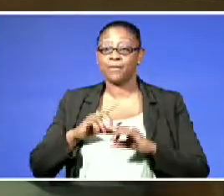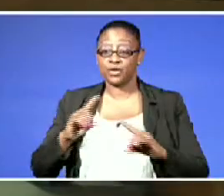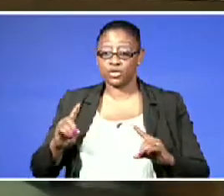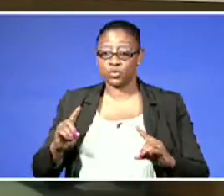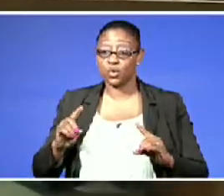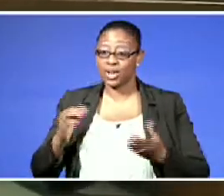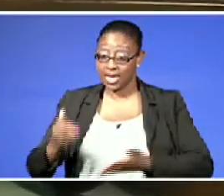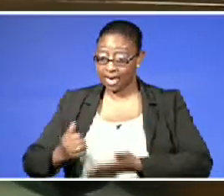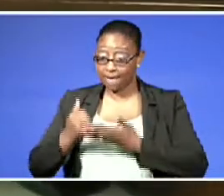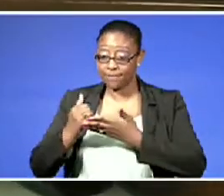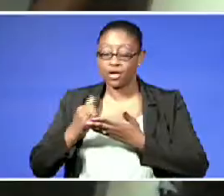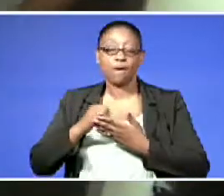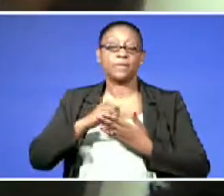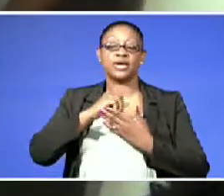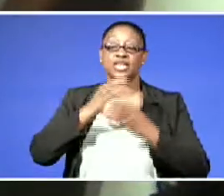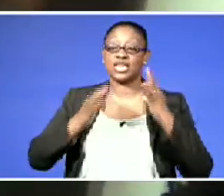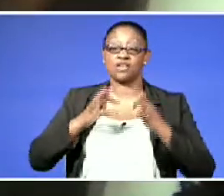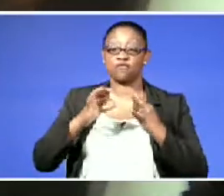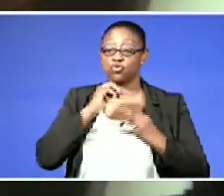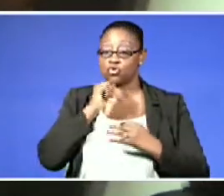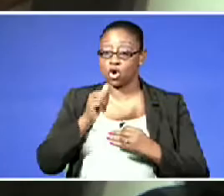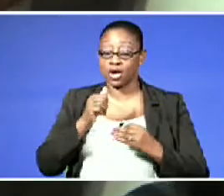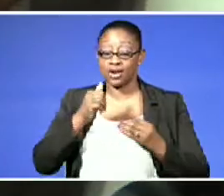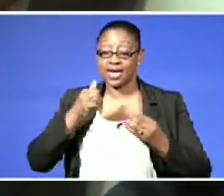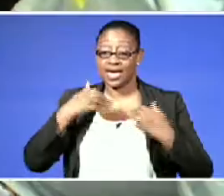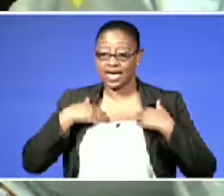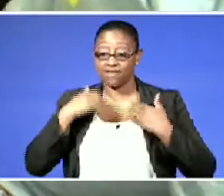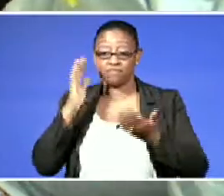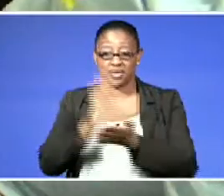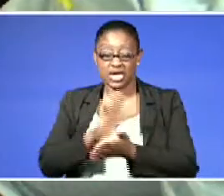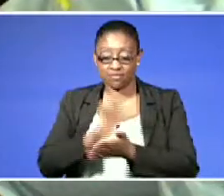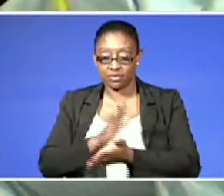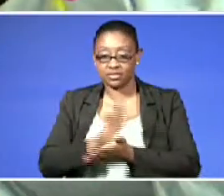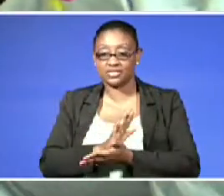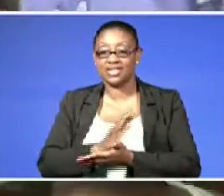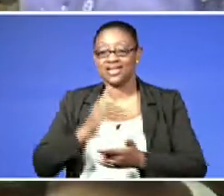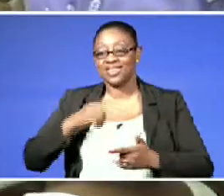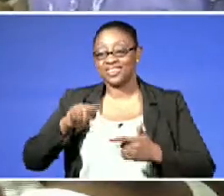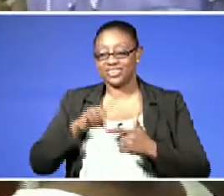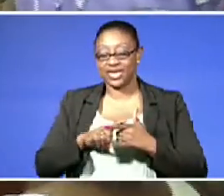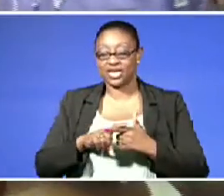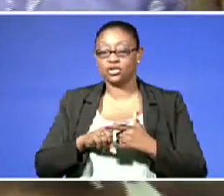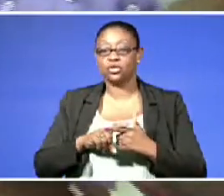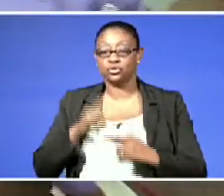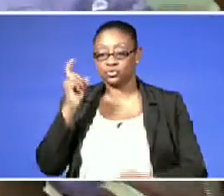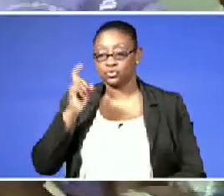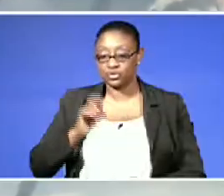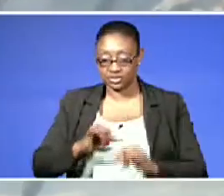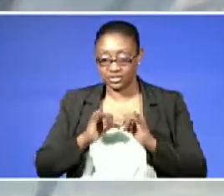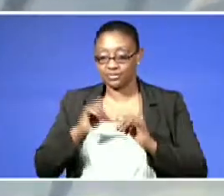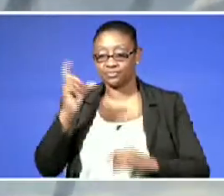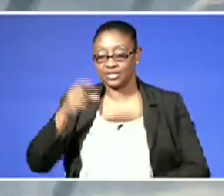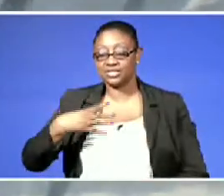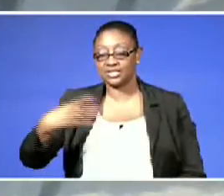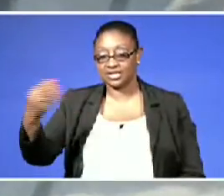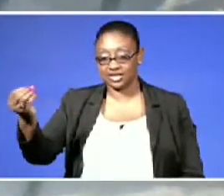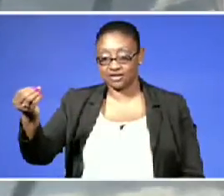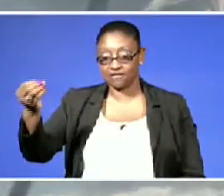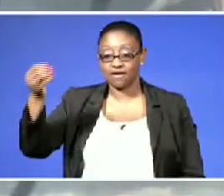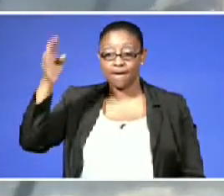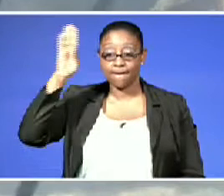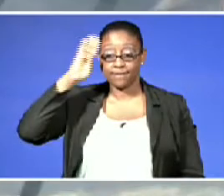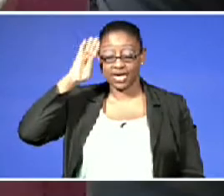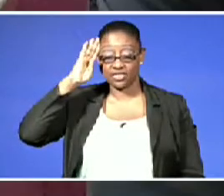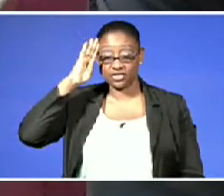clear how long residents will be accommodated in shelters, but speaking to the suggestion of rebuilding elsewhere, Bethel retorted,